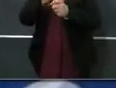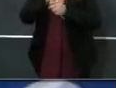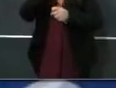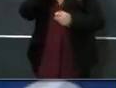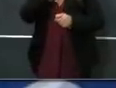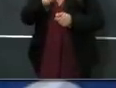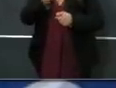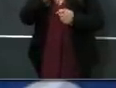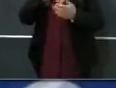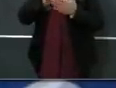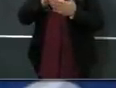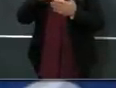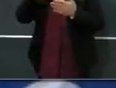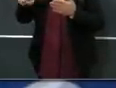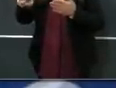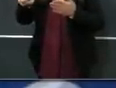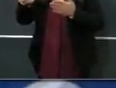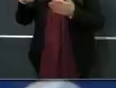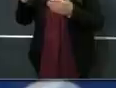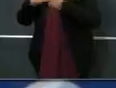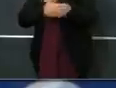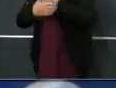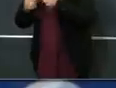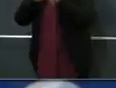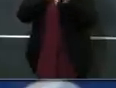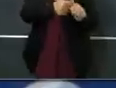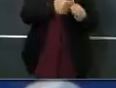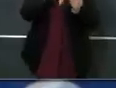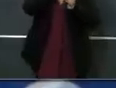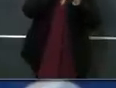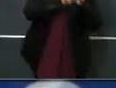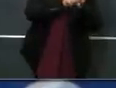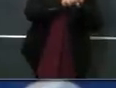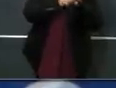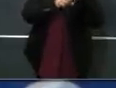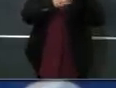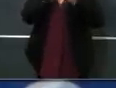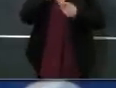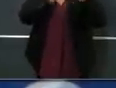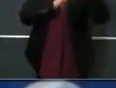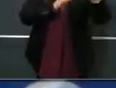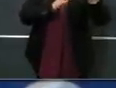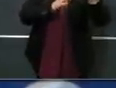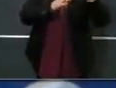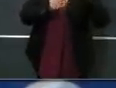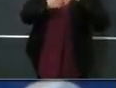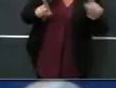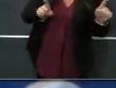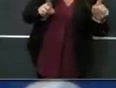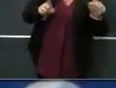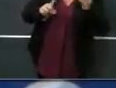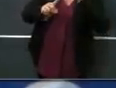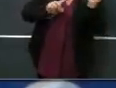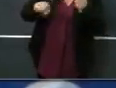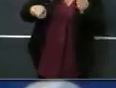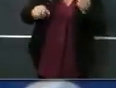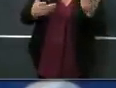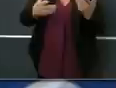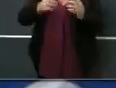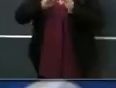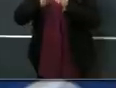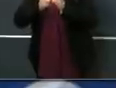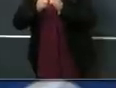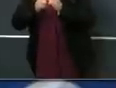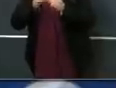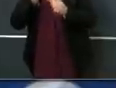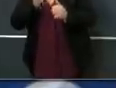done in concert with the state of California, legally and otherwise, in the spirit of collaboration and cooperation. How we got into this and